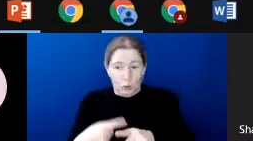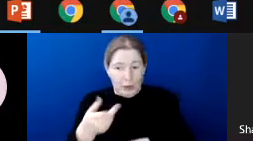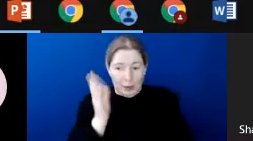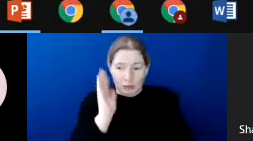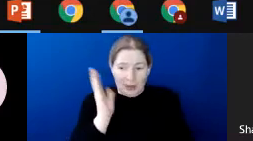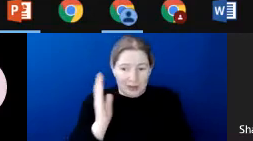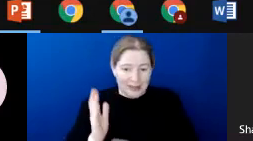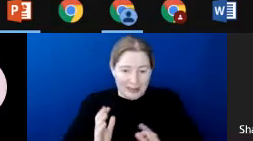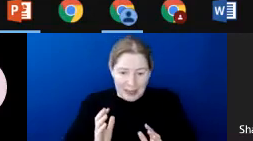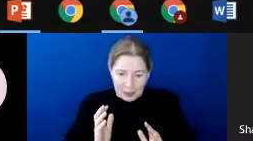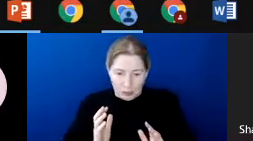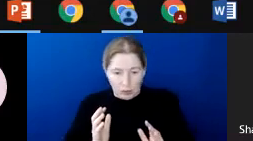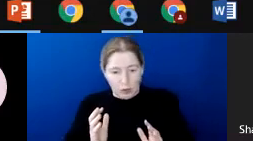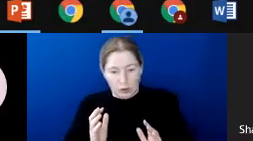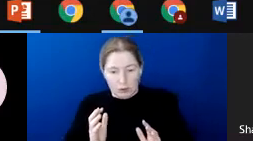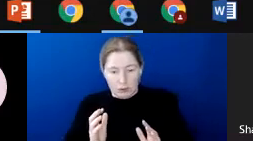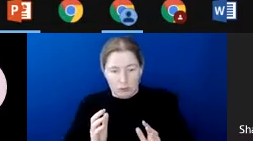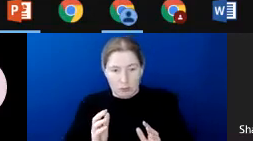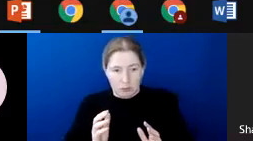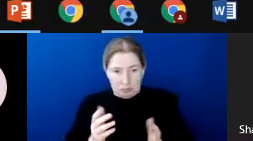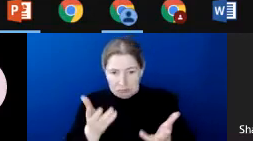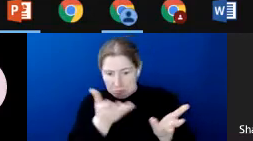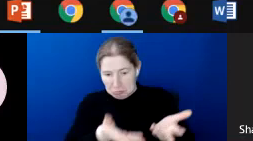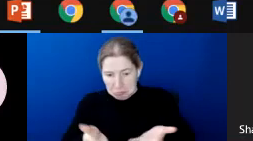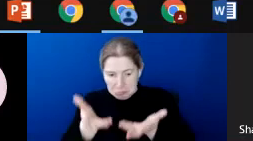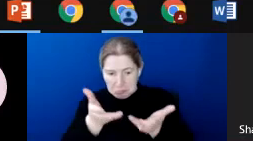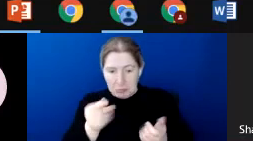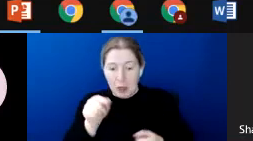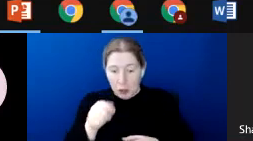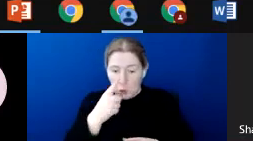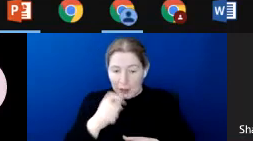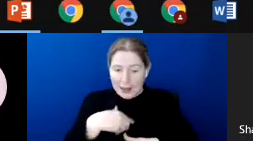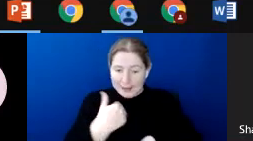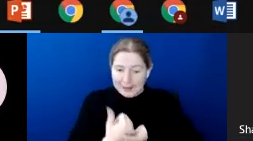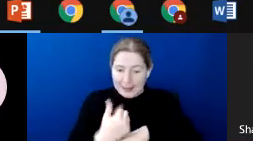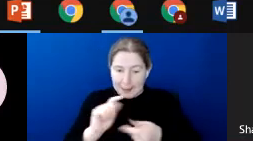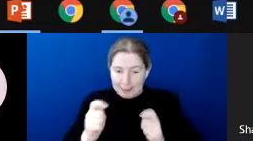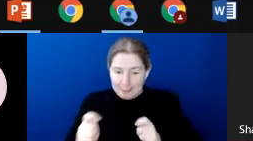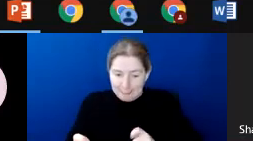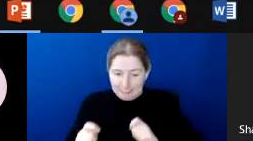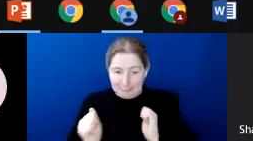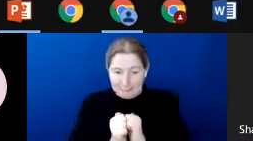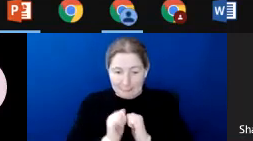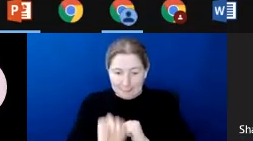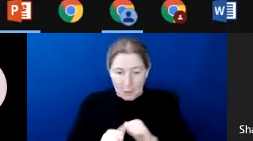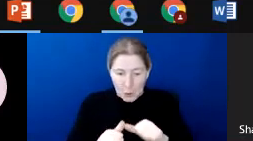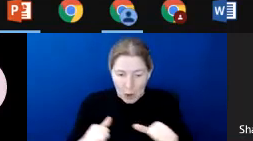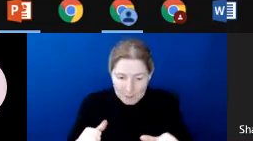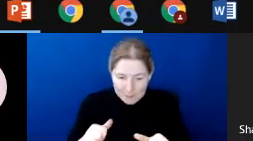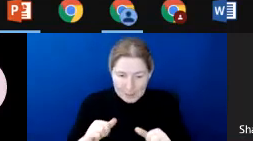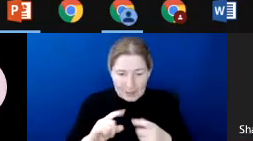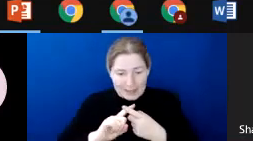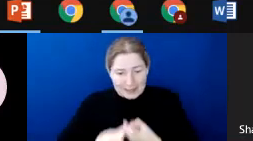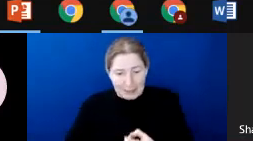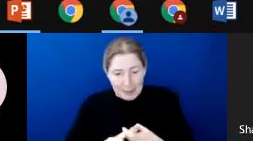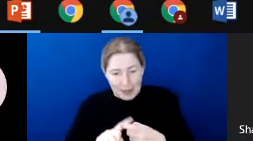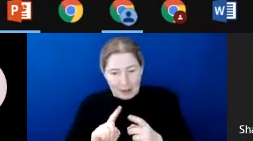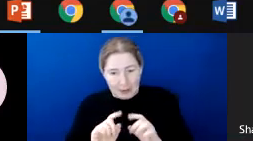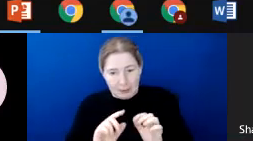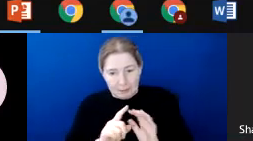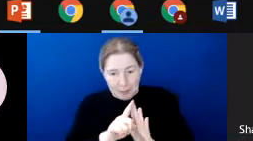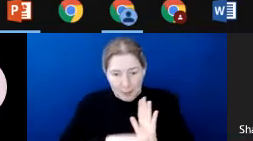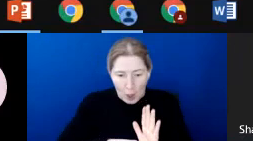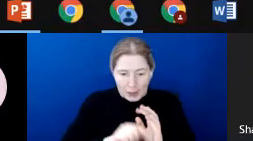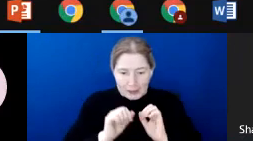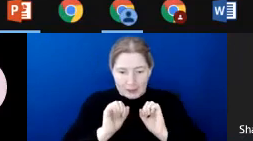of the solution, and you can set up a lot of different things in the solution depending on policies